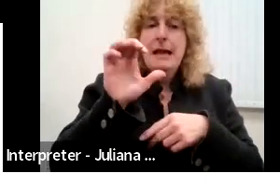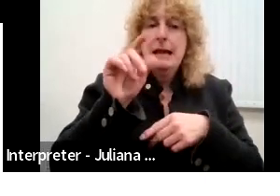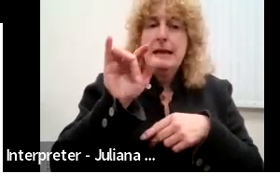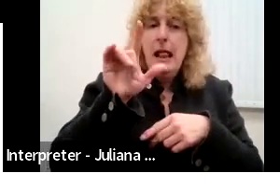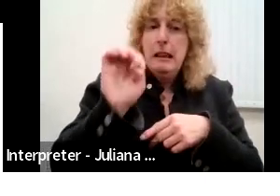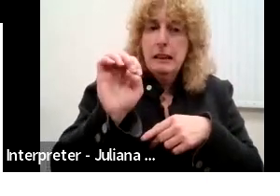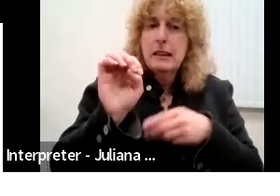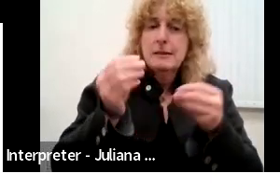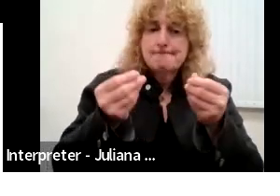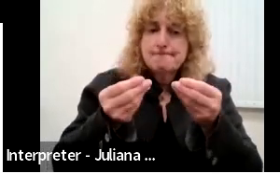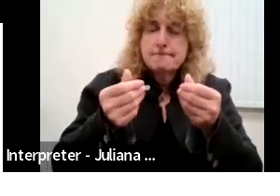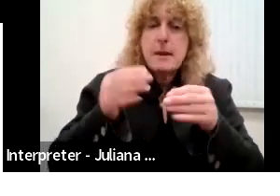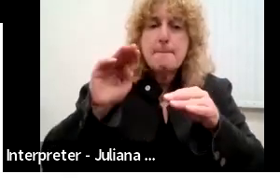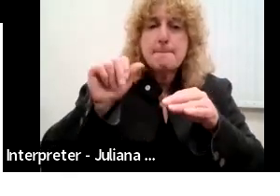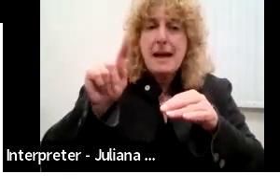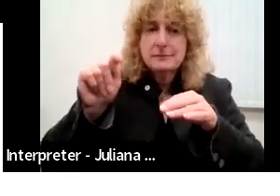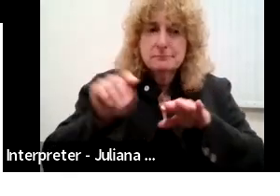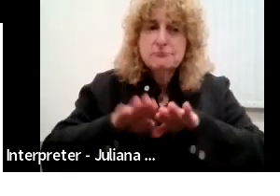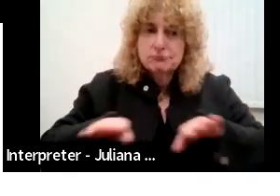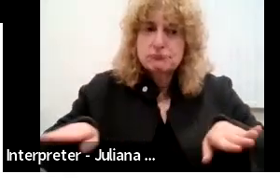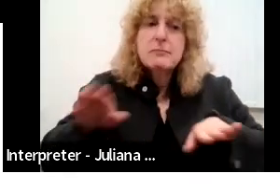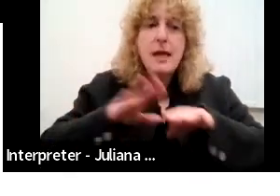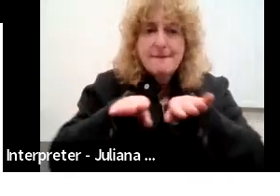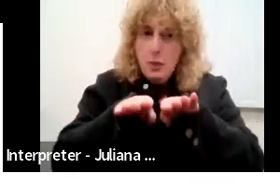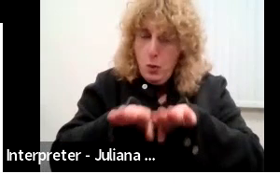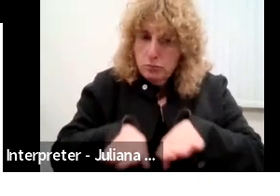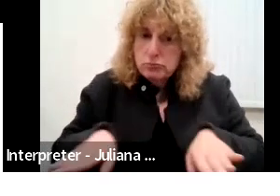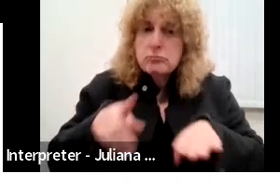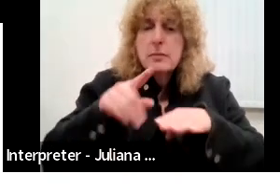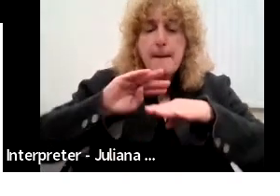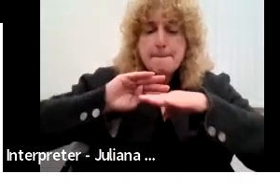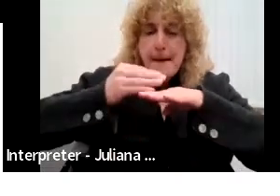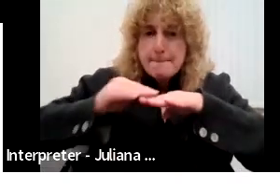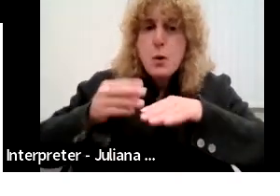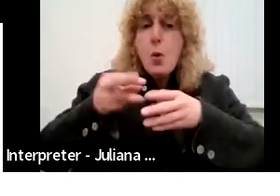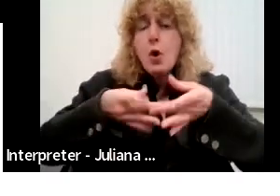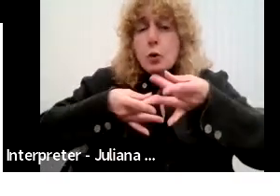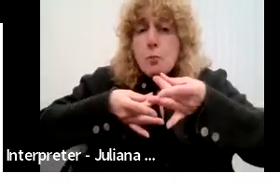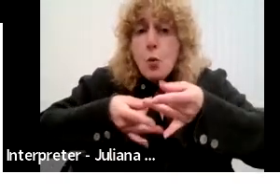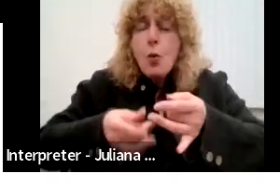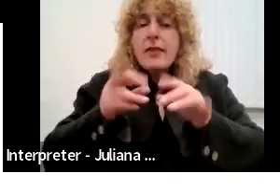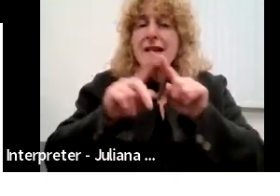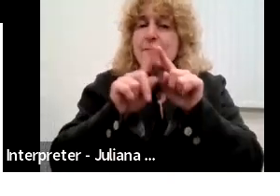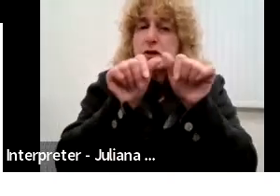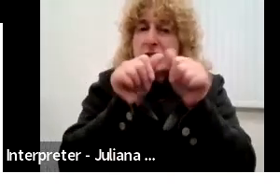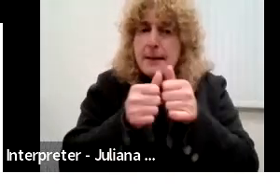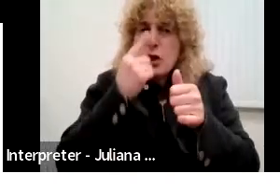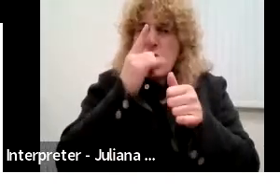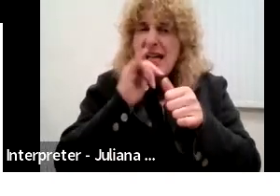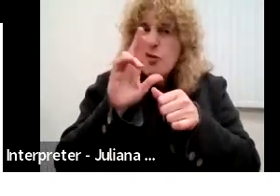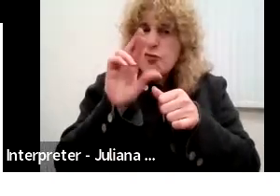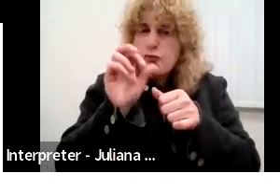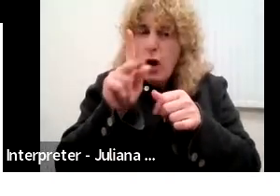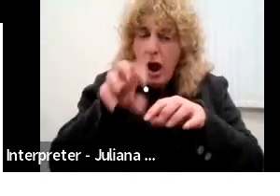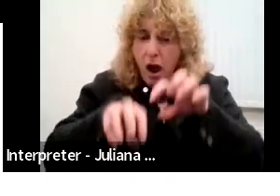raised bumps, smooth, different shapes that kind of look like rocks, little swirls that kind of